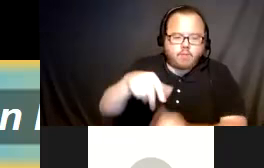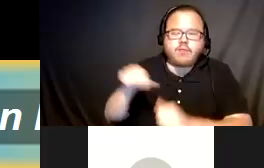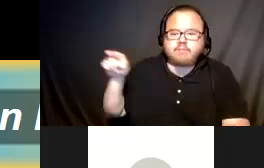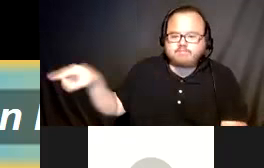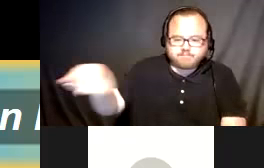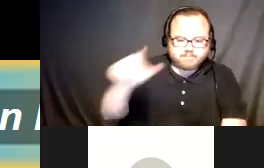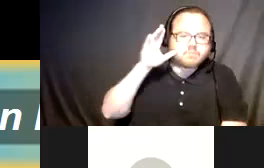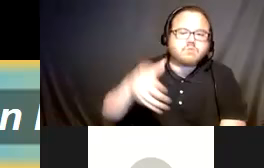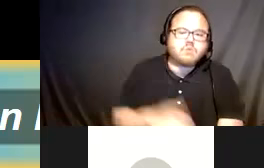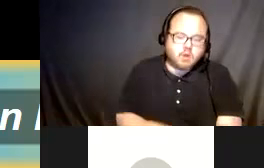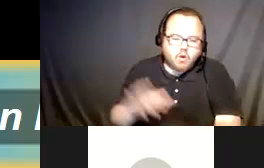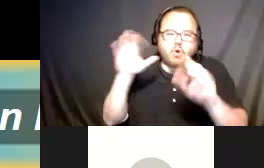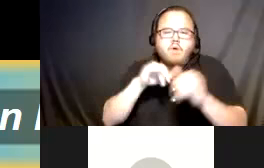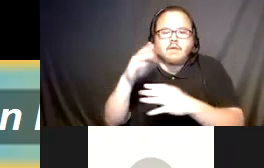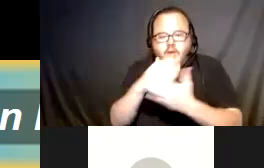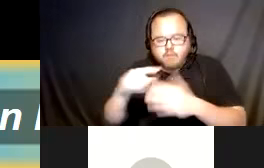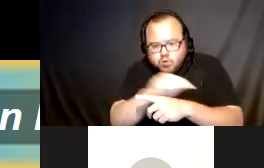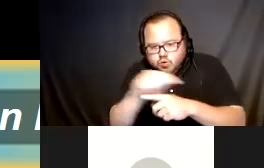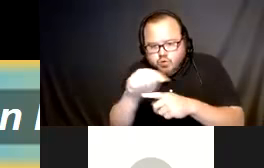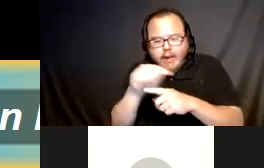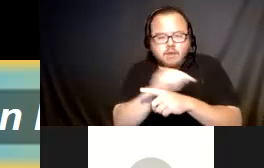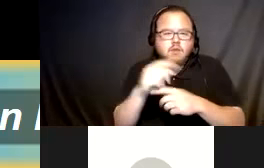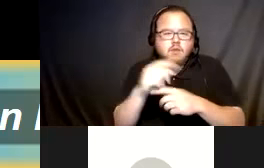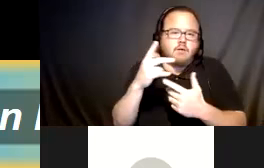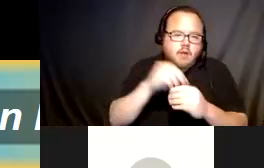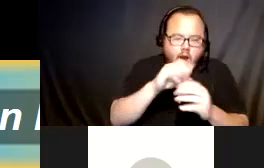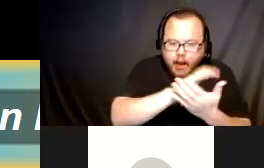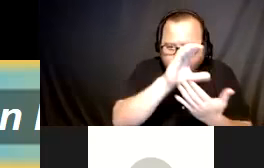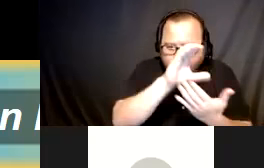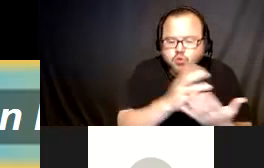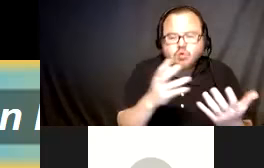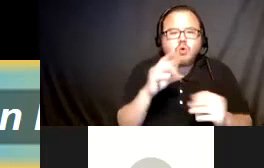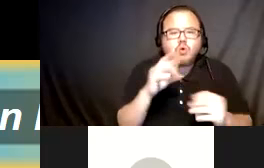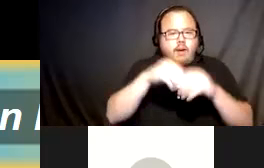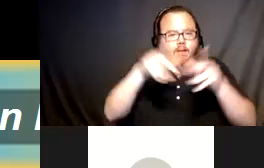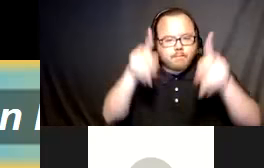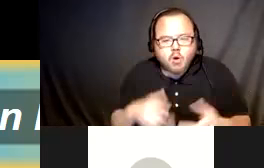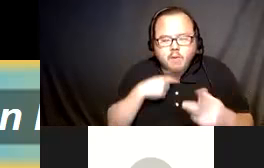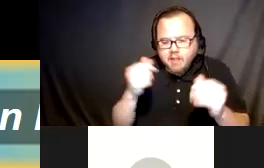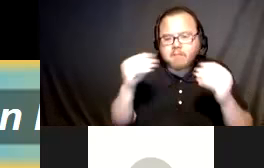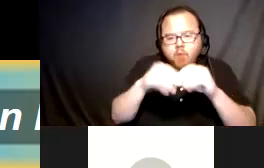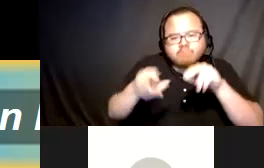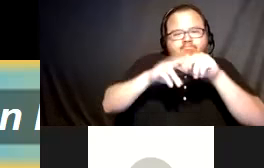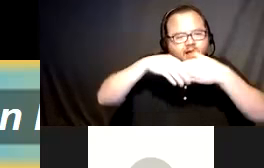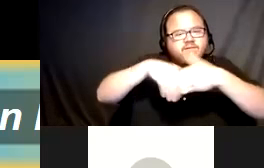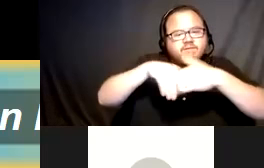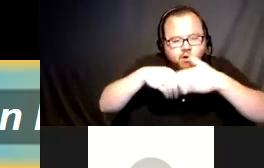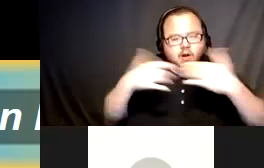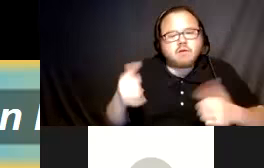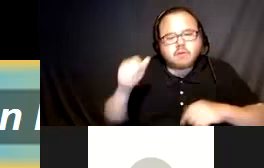partners and hopefully get some trainings on calendar, whether they be in person or virtual. We do have the flexibility a little bit more now to do